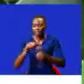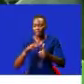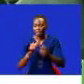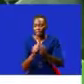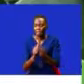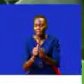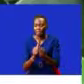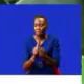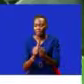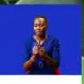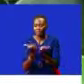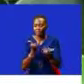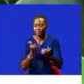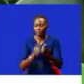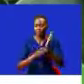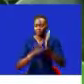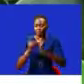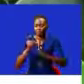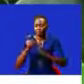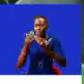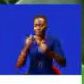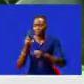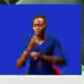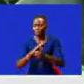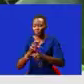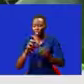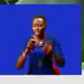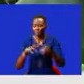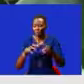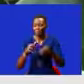enterprise development such that they are using their farms as